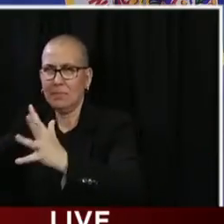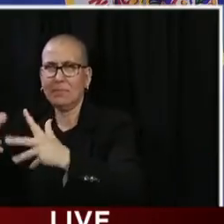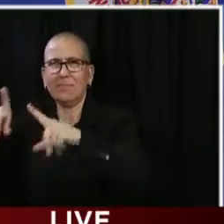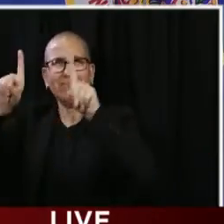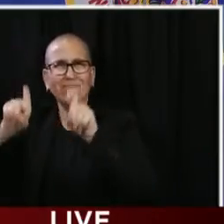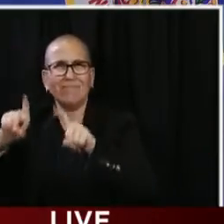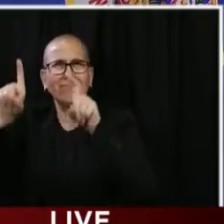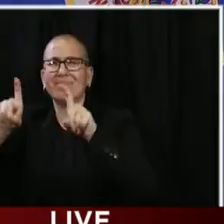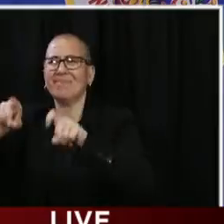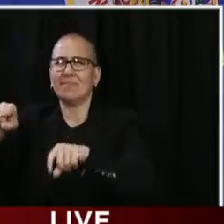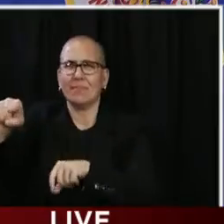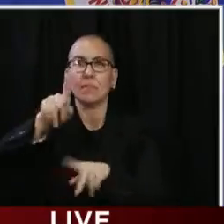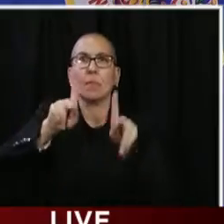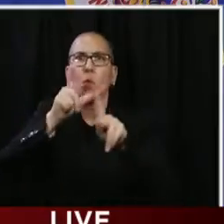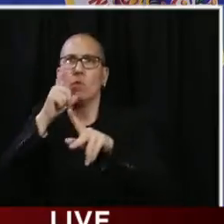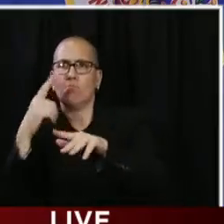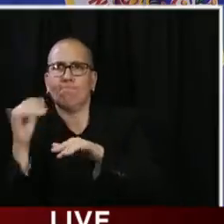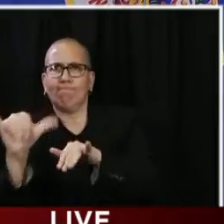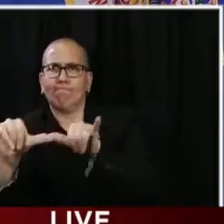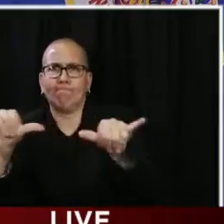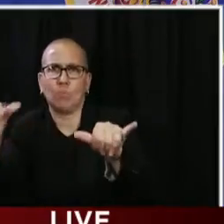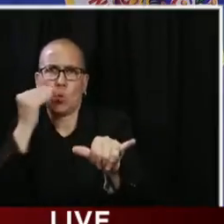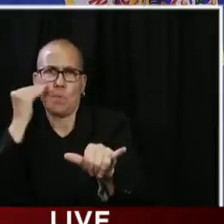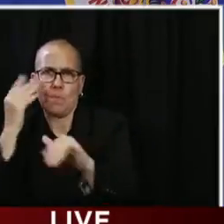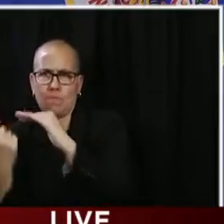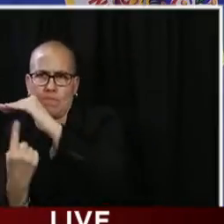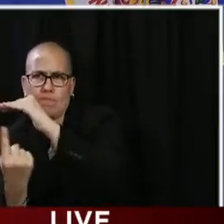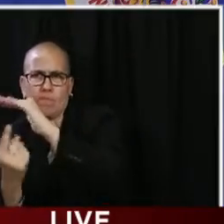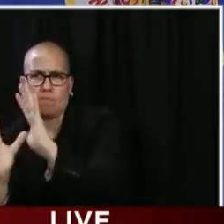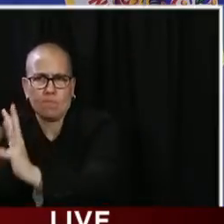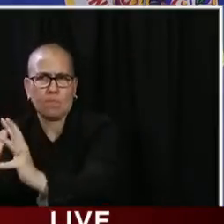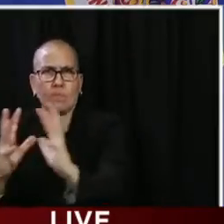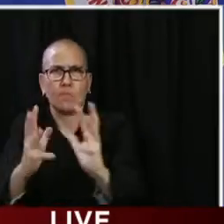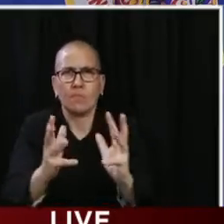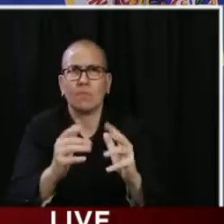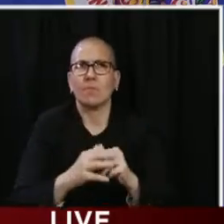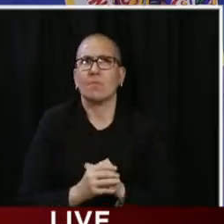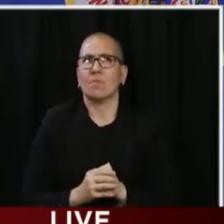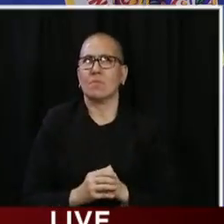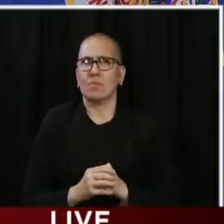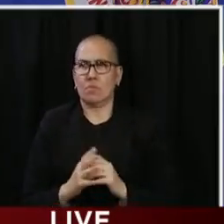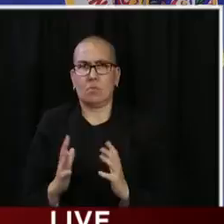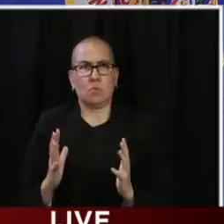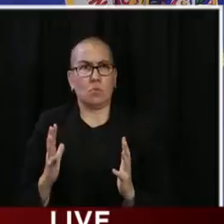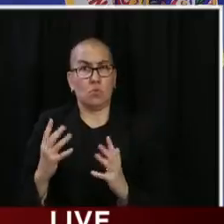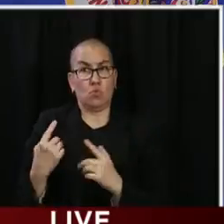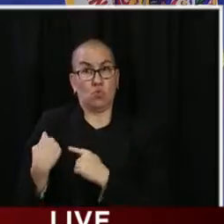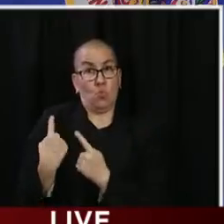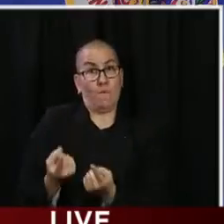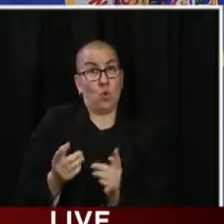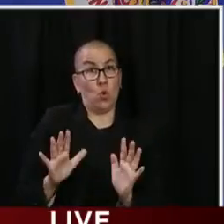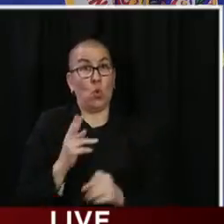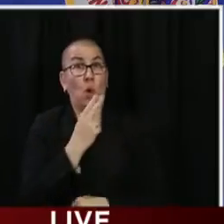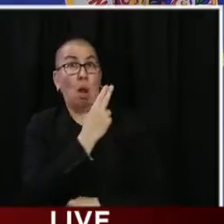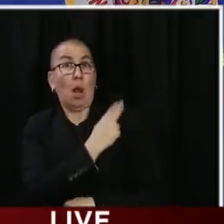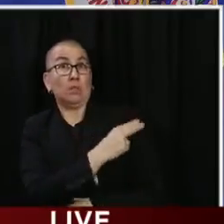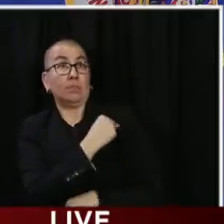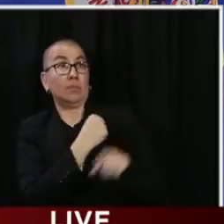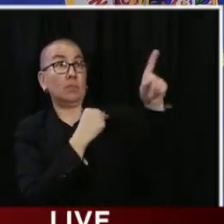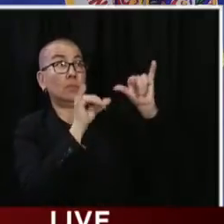need. We've made great good progress, our health system partners have, in building up intensive